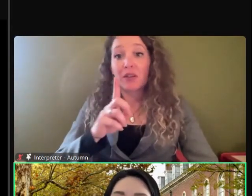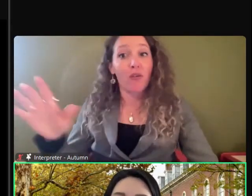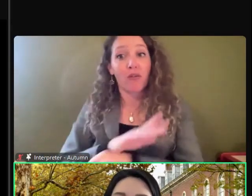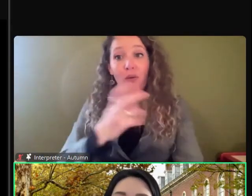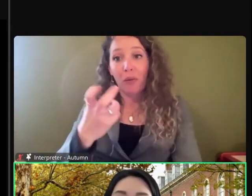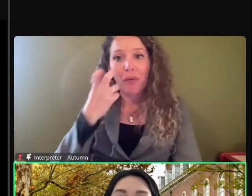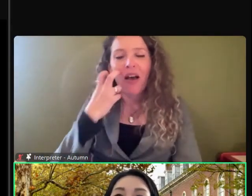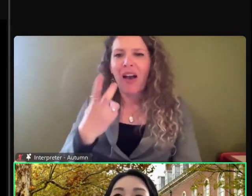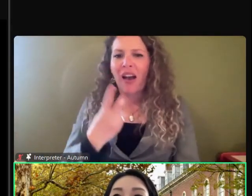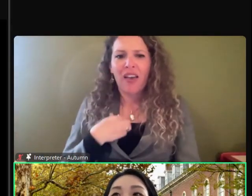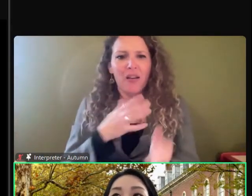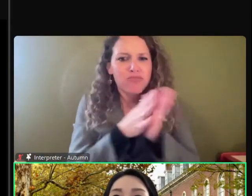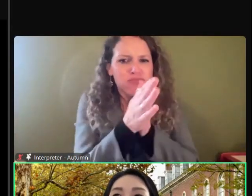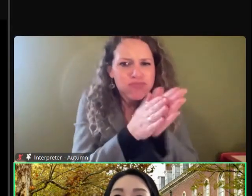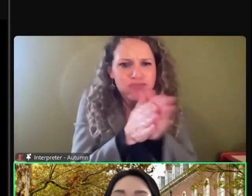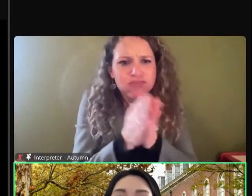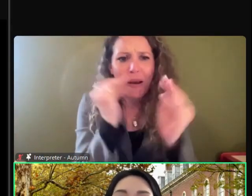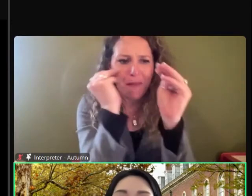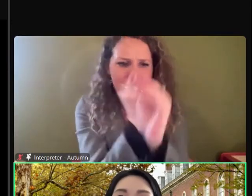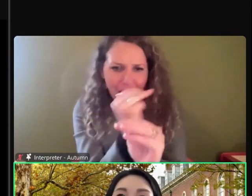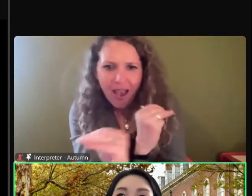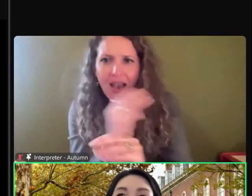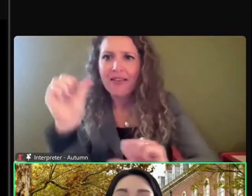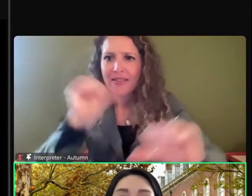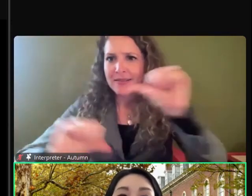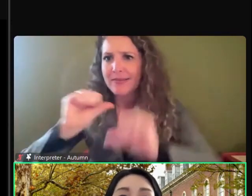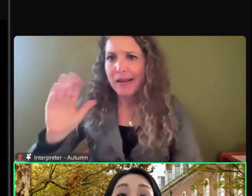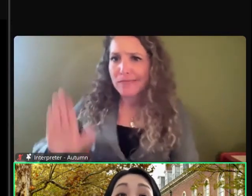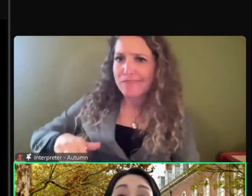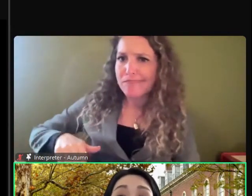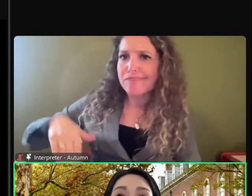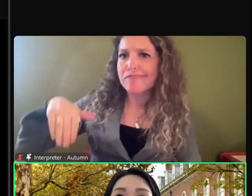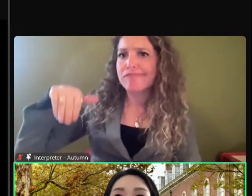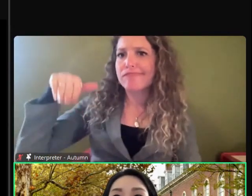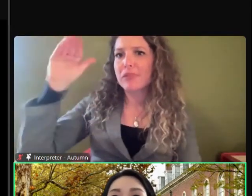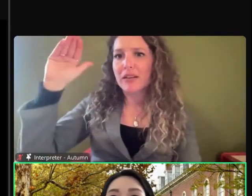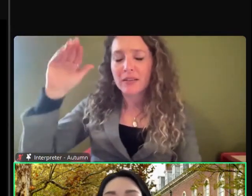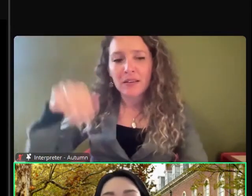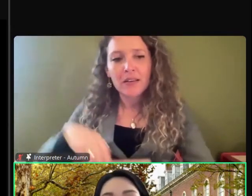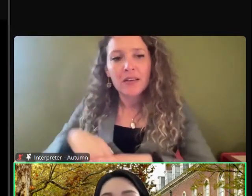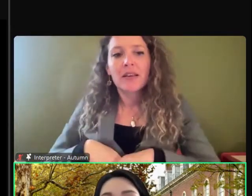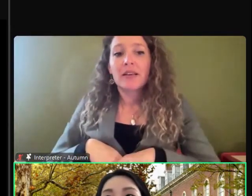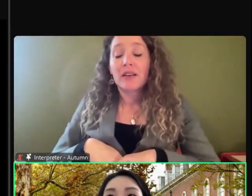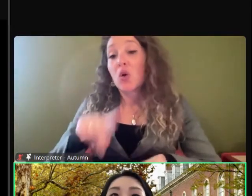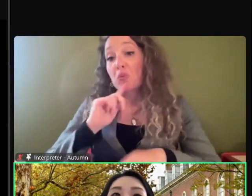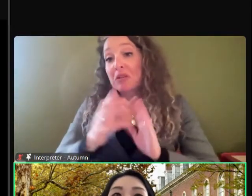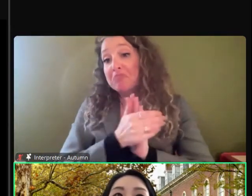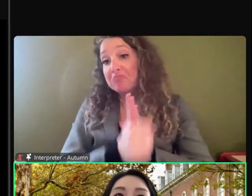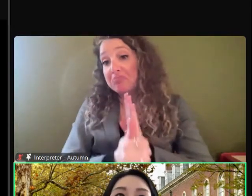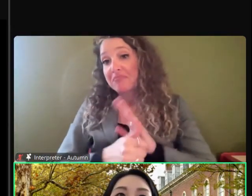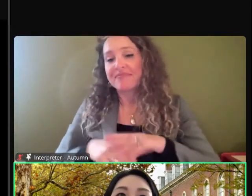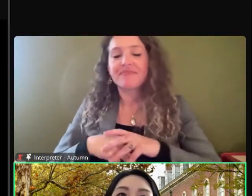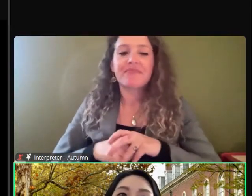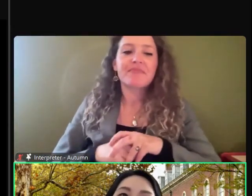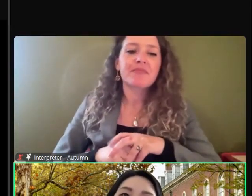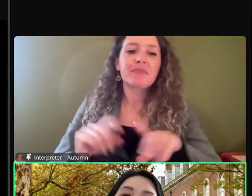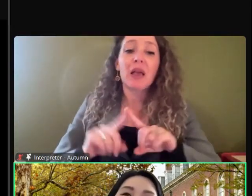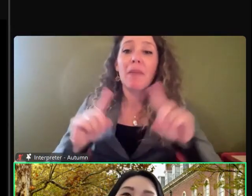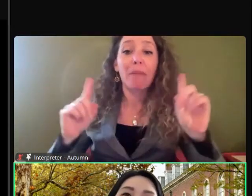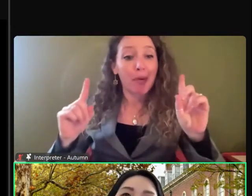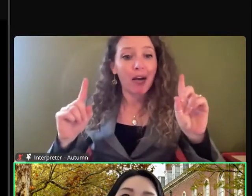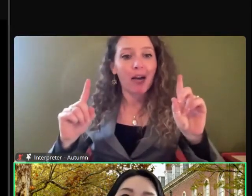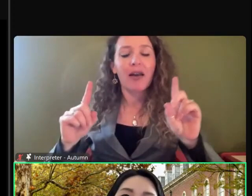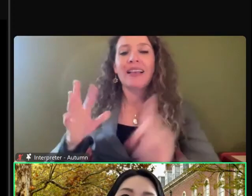and science since childhood. Actually, he did well. However, because the